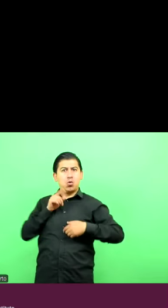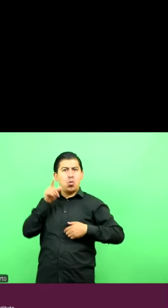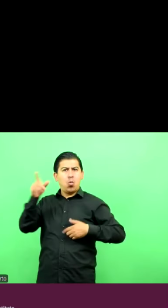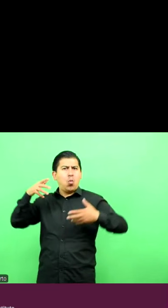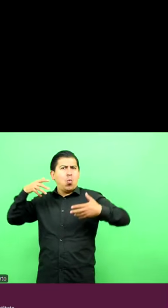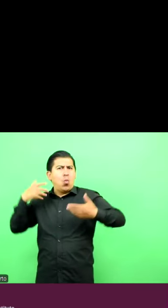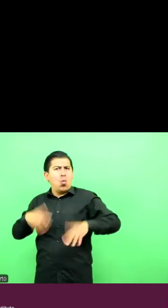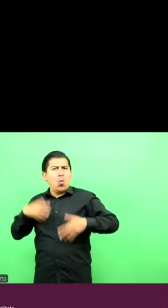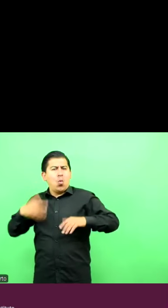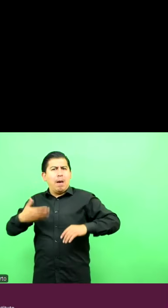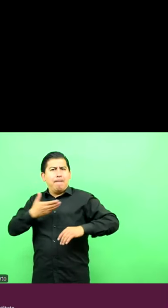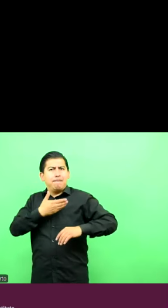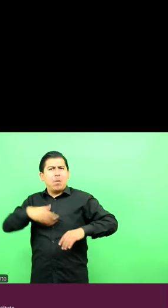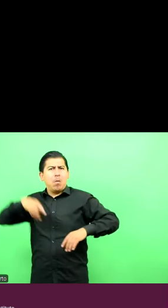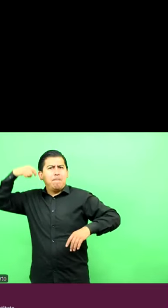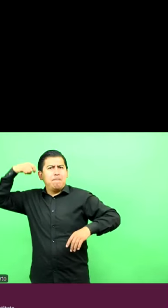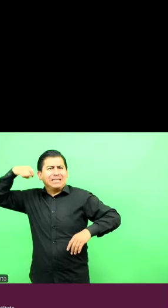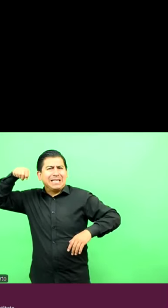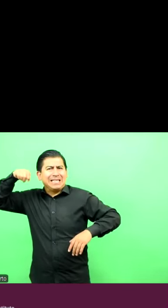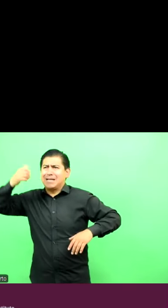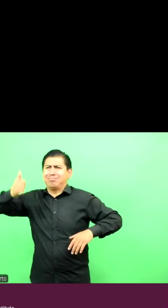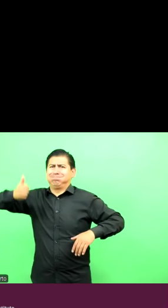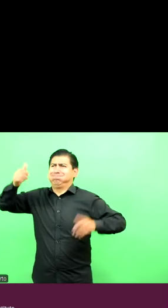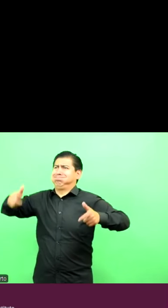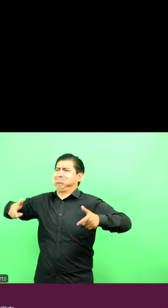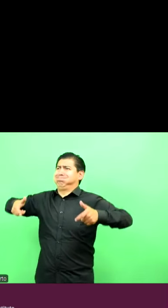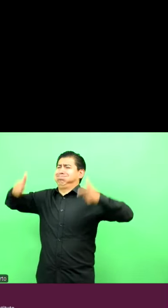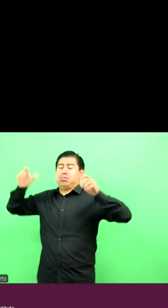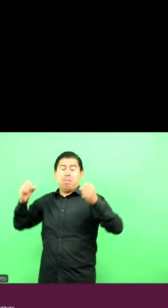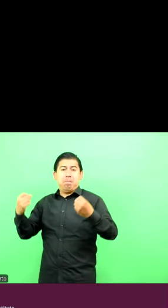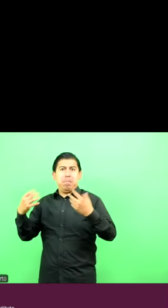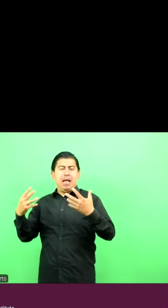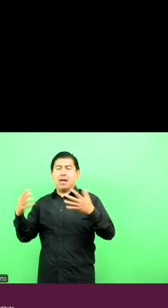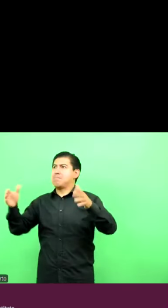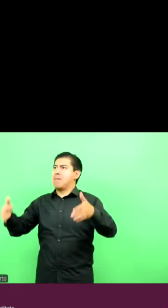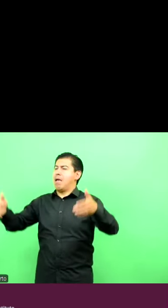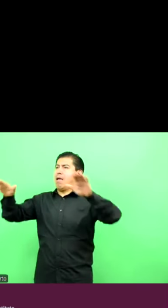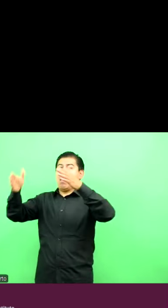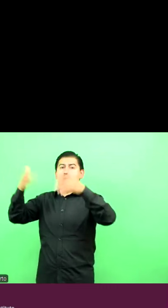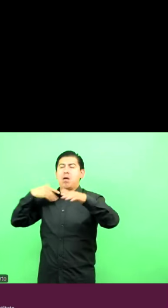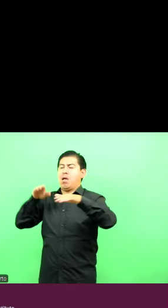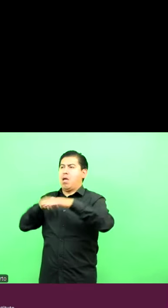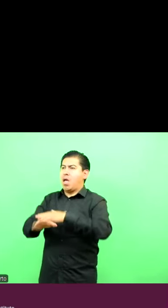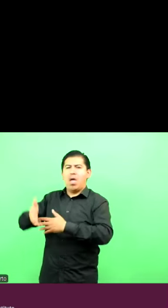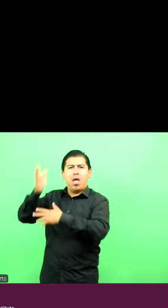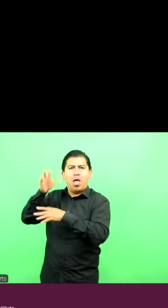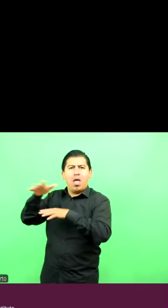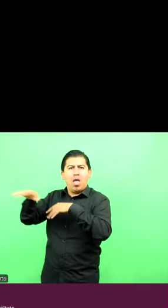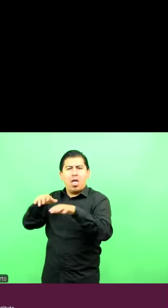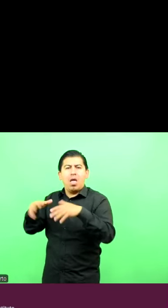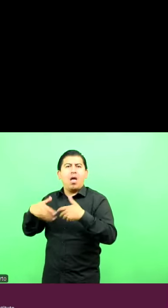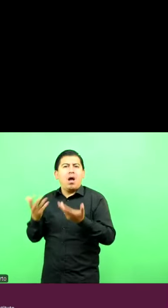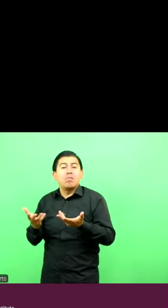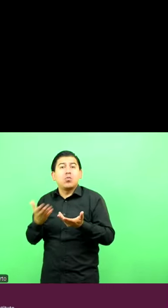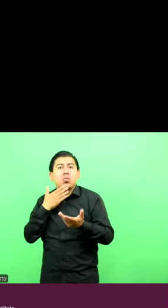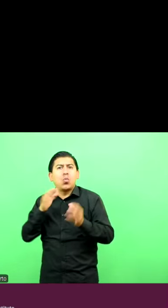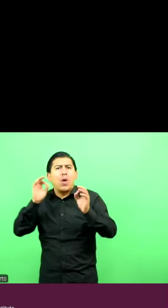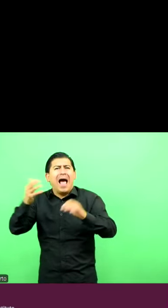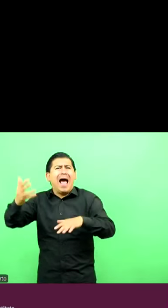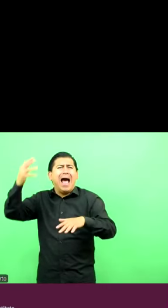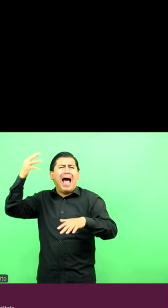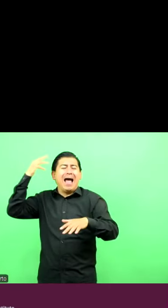with disabilities affected by the terrorist attacks in 2001. I've been working globally in